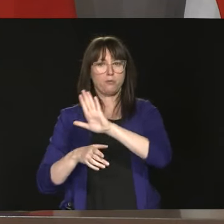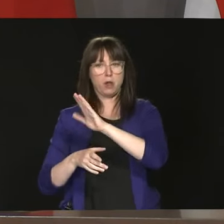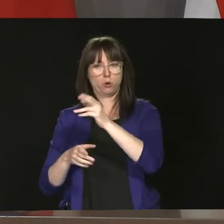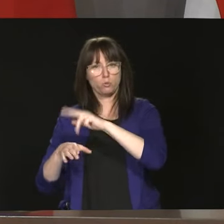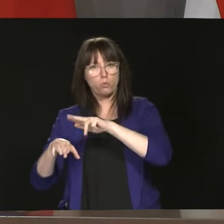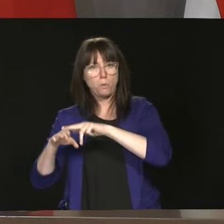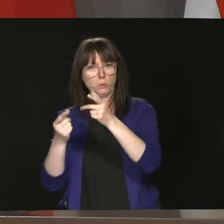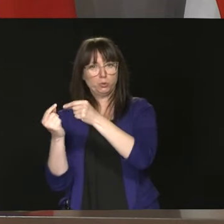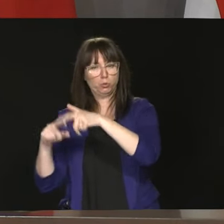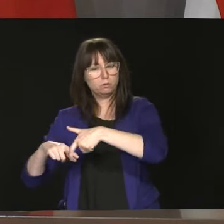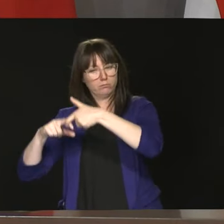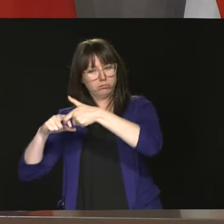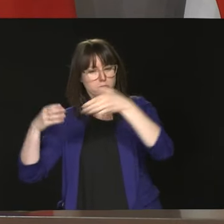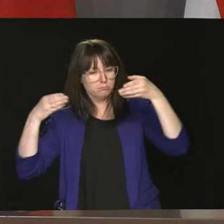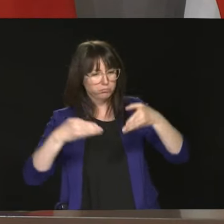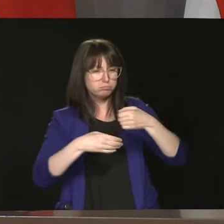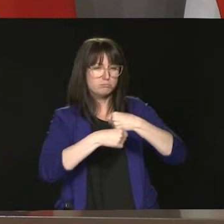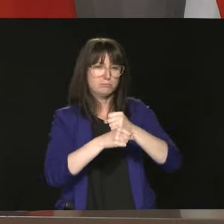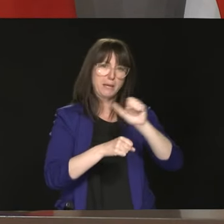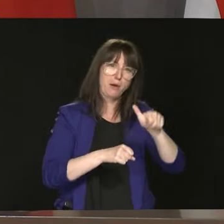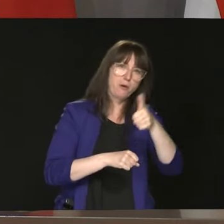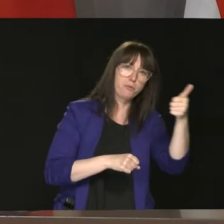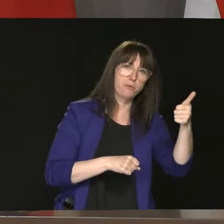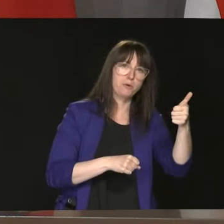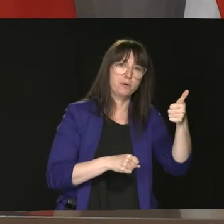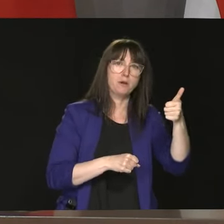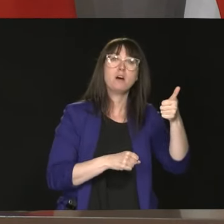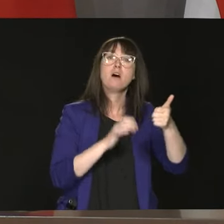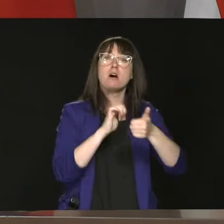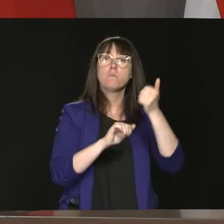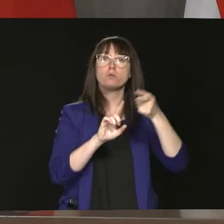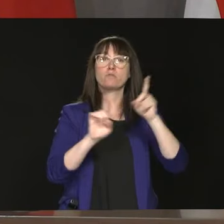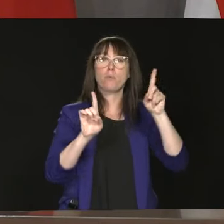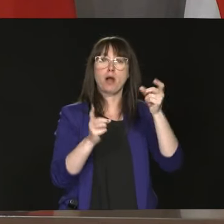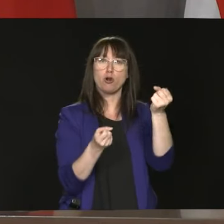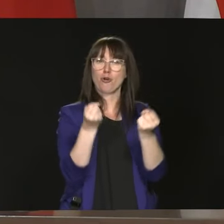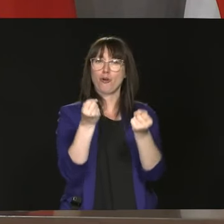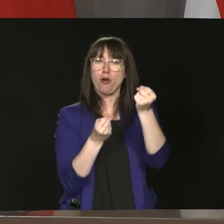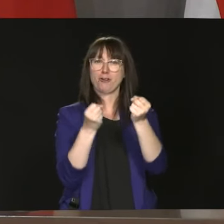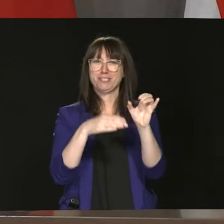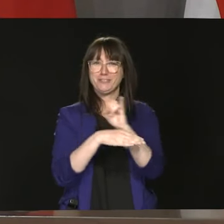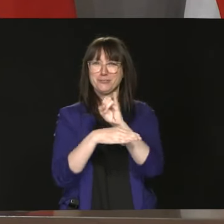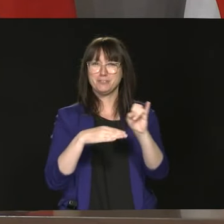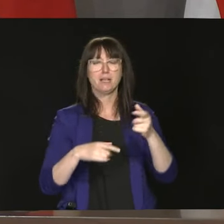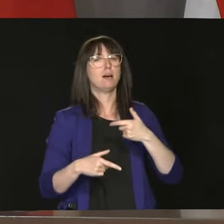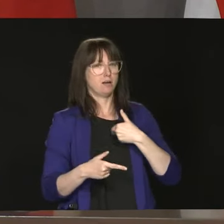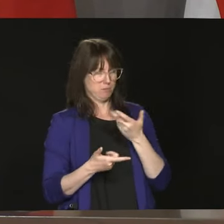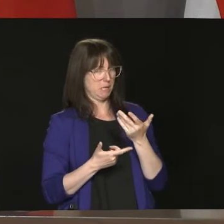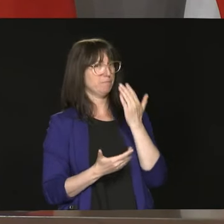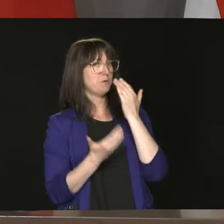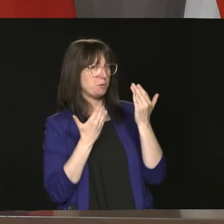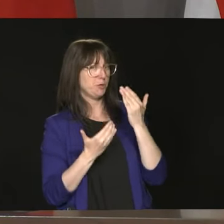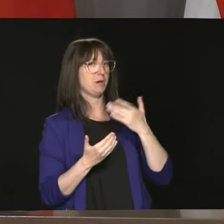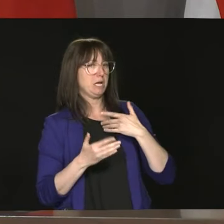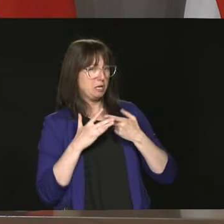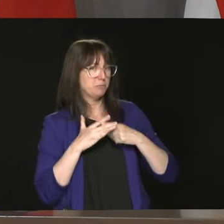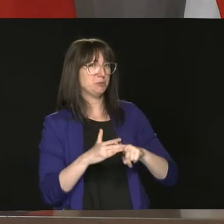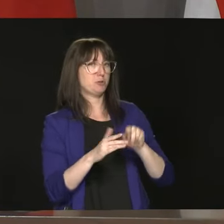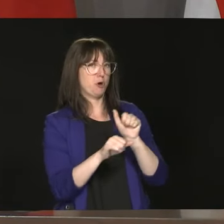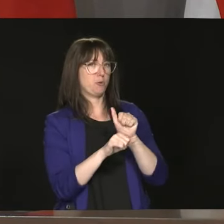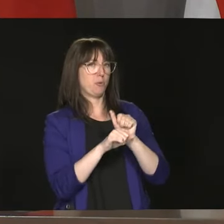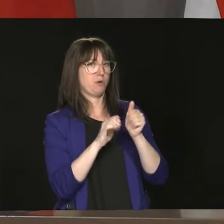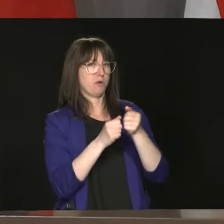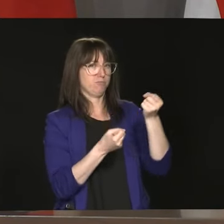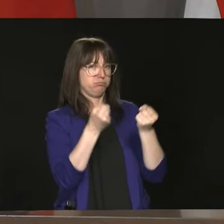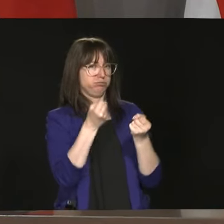And many of them are from an automotive sector, a sector that I'm very familiar with. I started my career in that sector. And we're